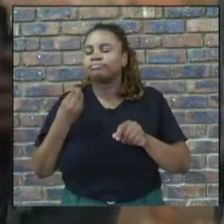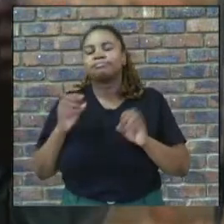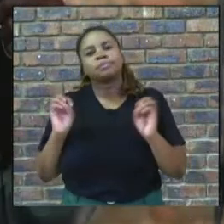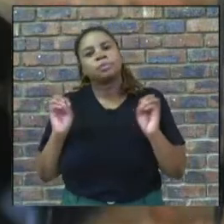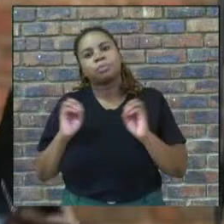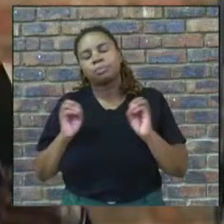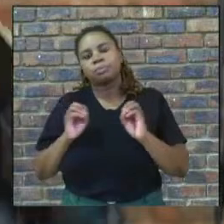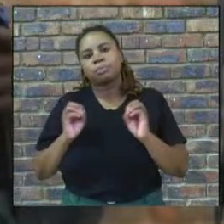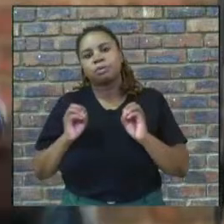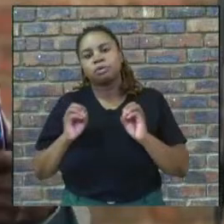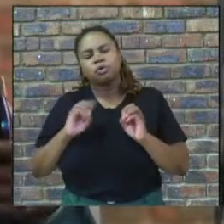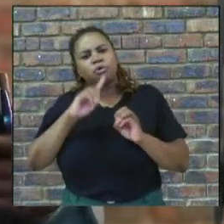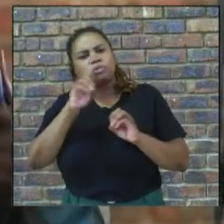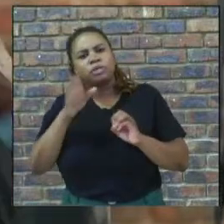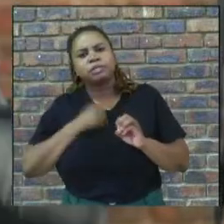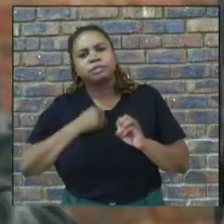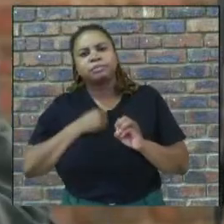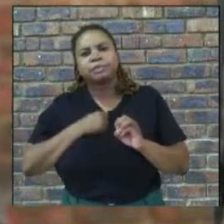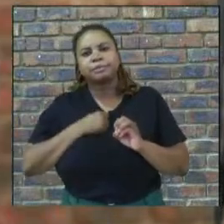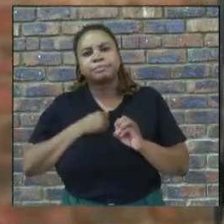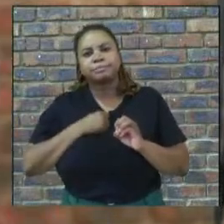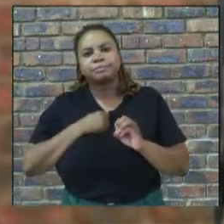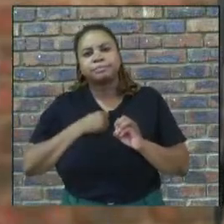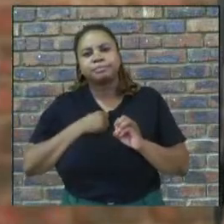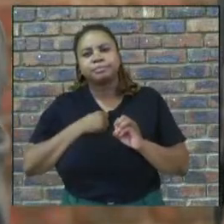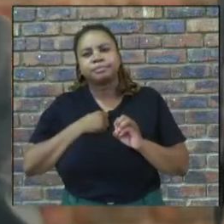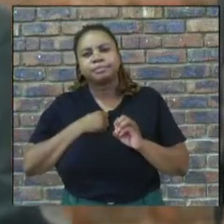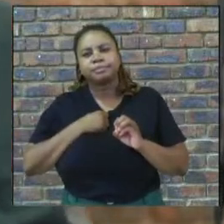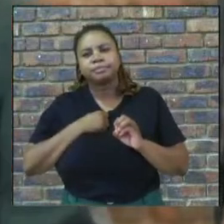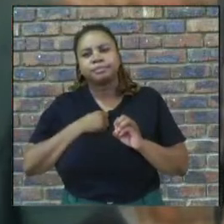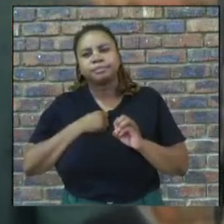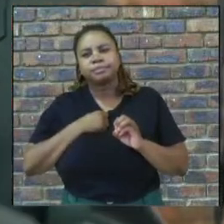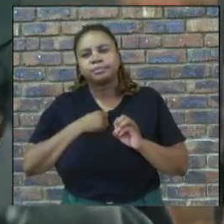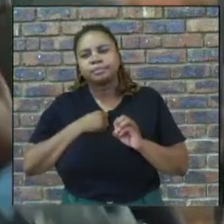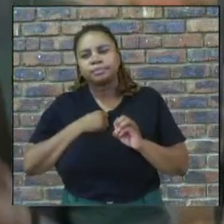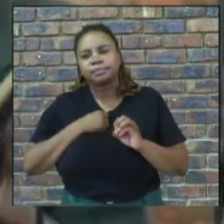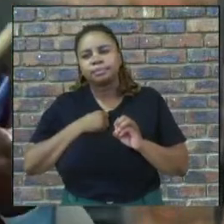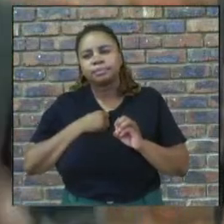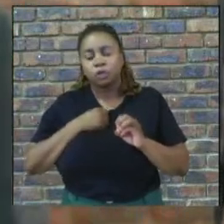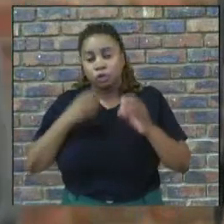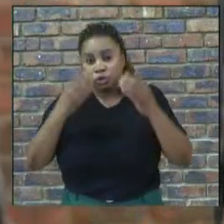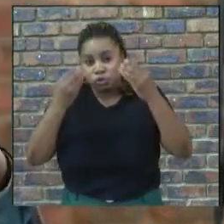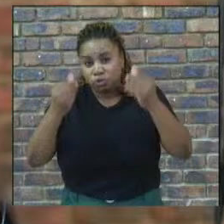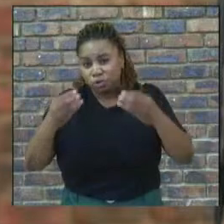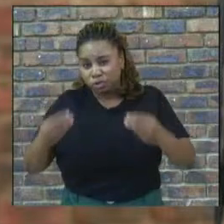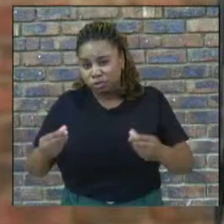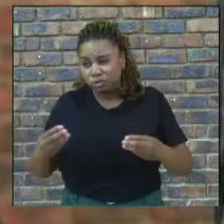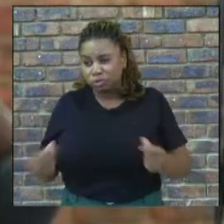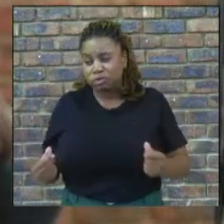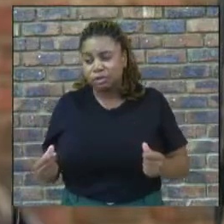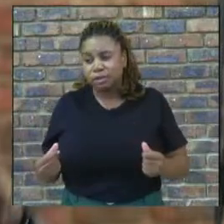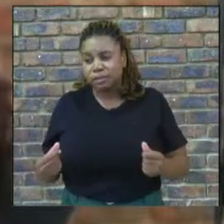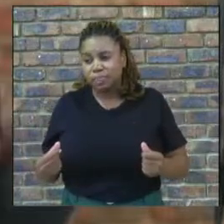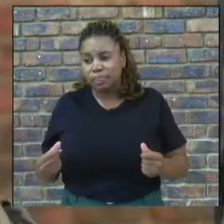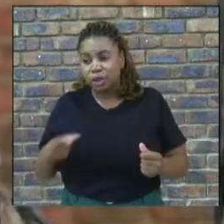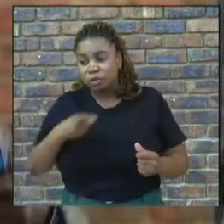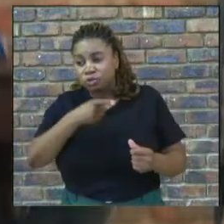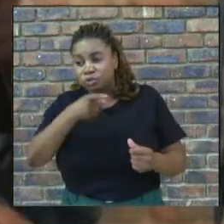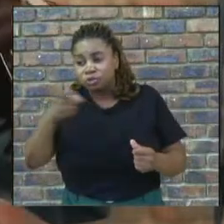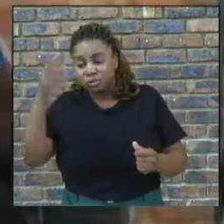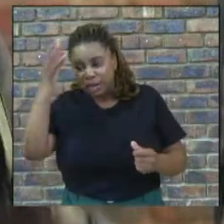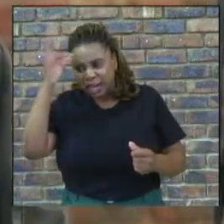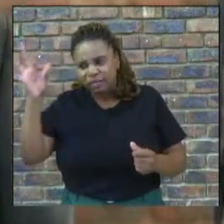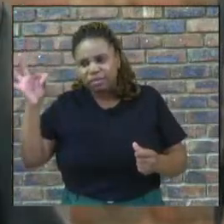my question is, coming with a solution to say, you government offices have people on